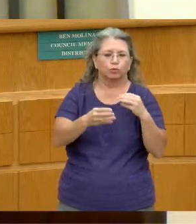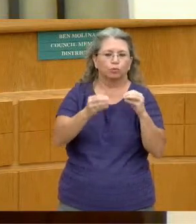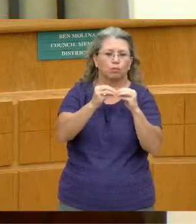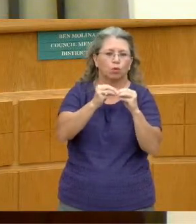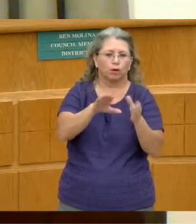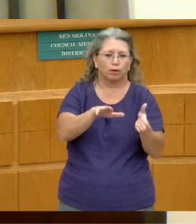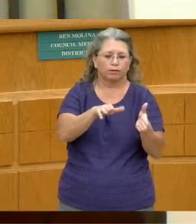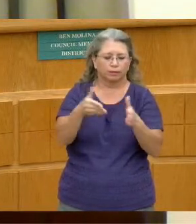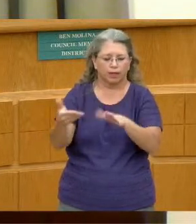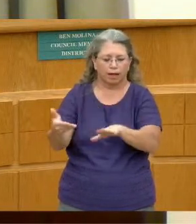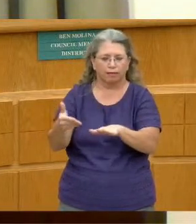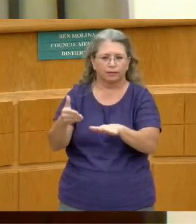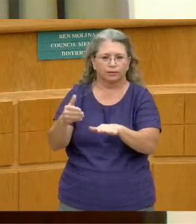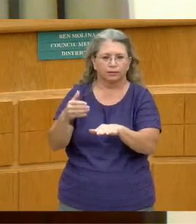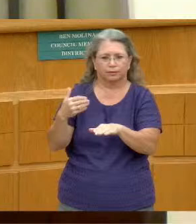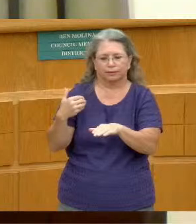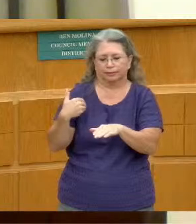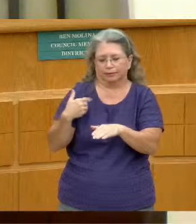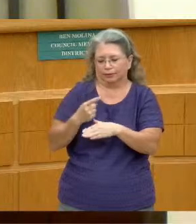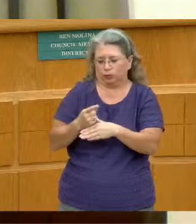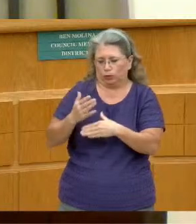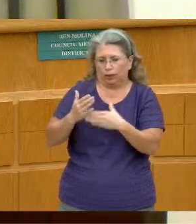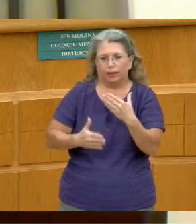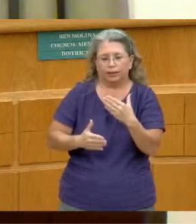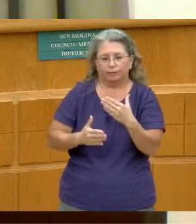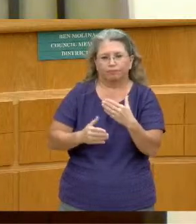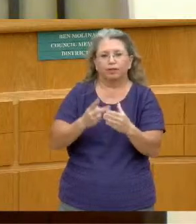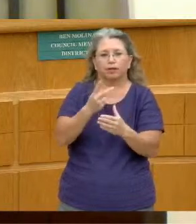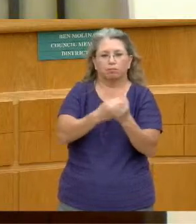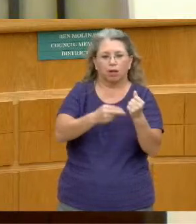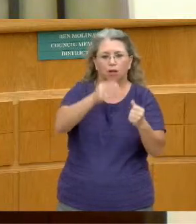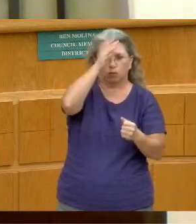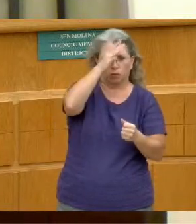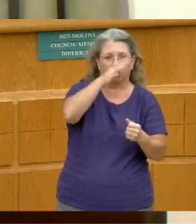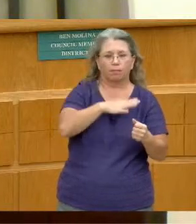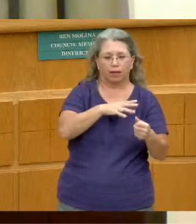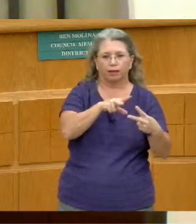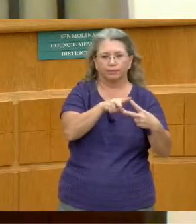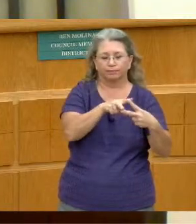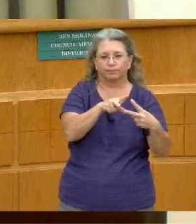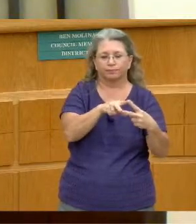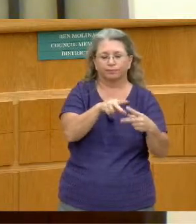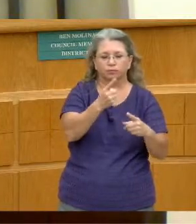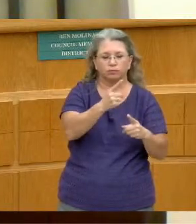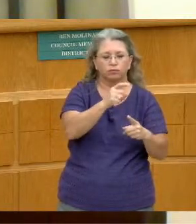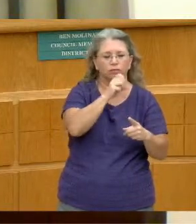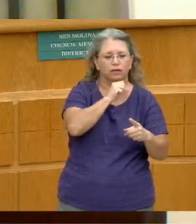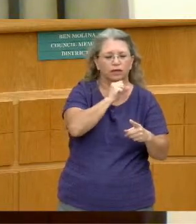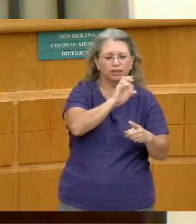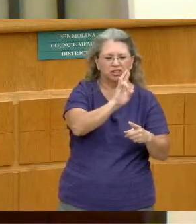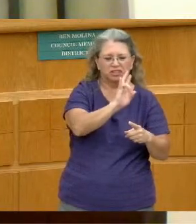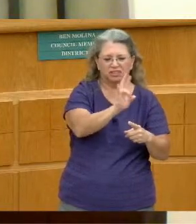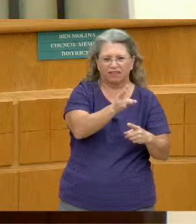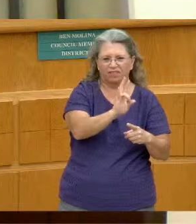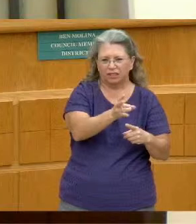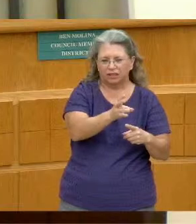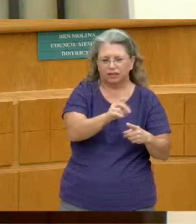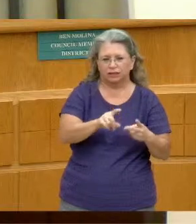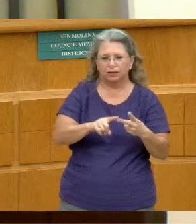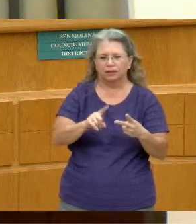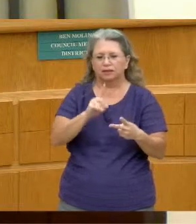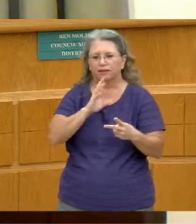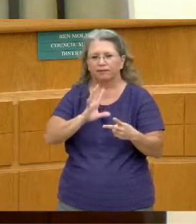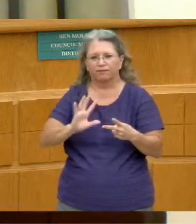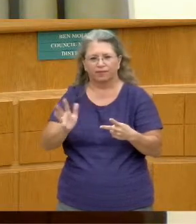while both hospitalized, were both male patients. One was in his 70s and one was in his 50s.